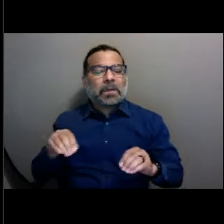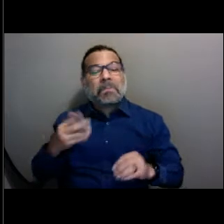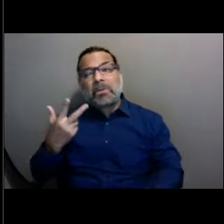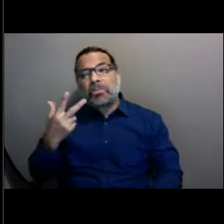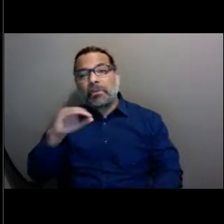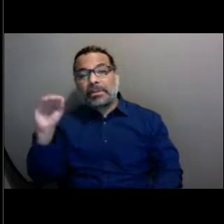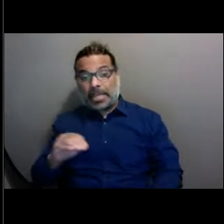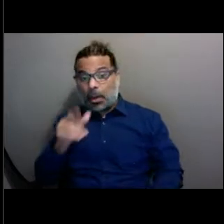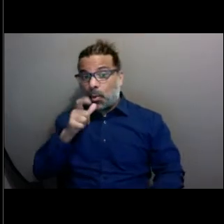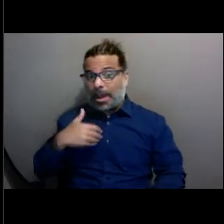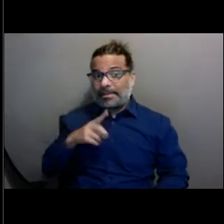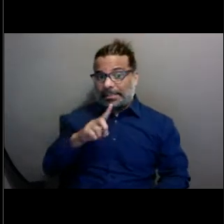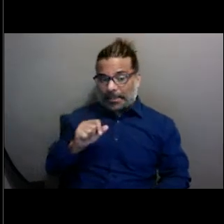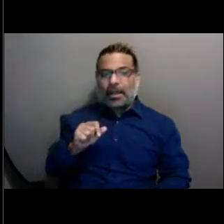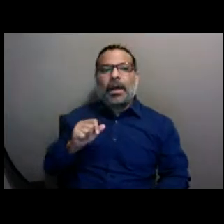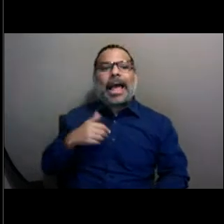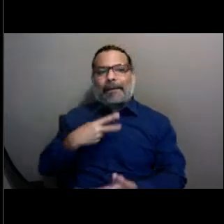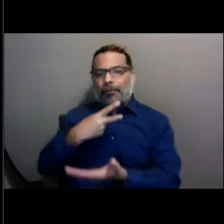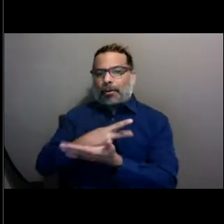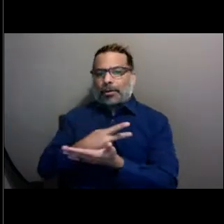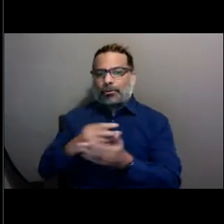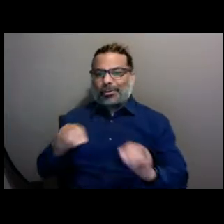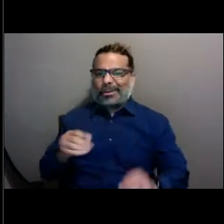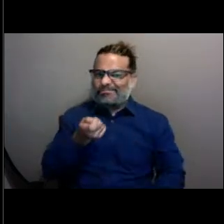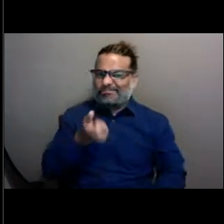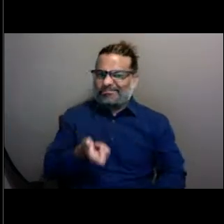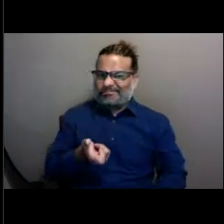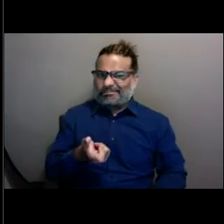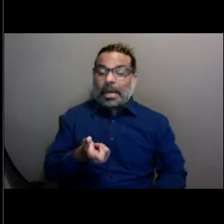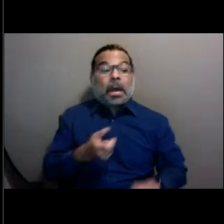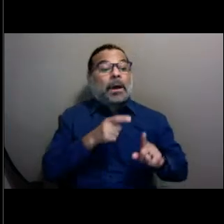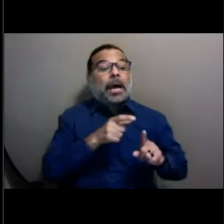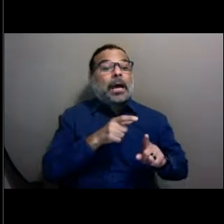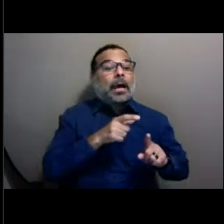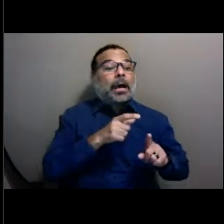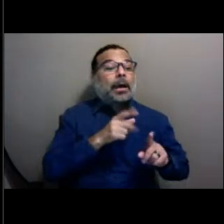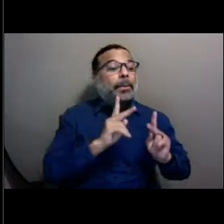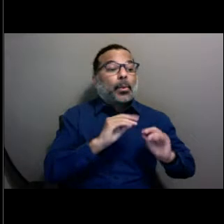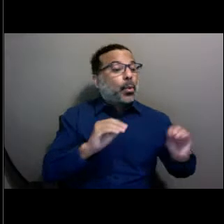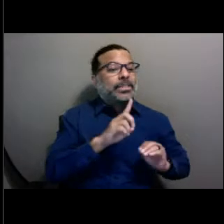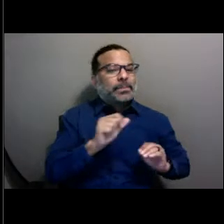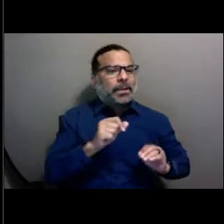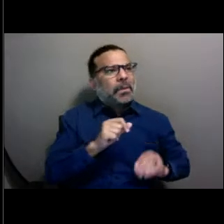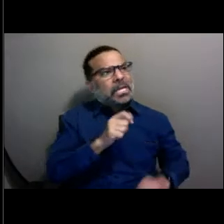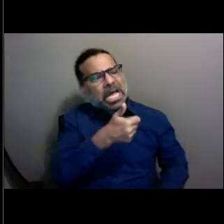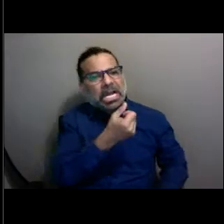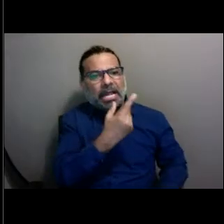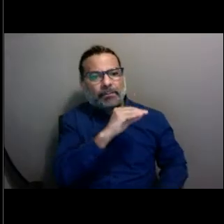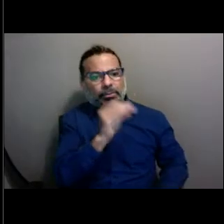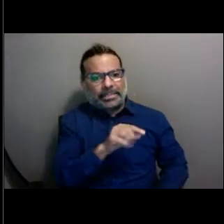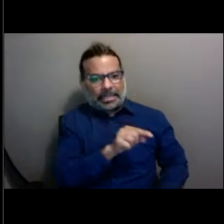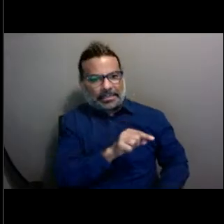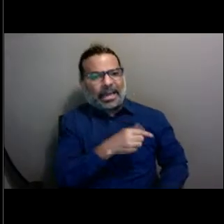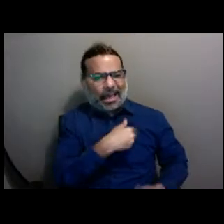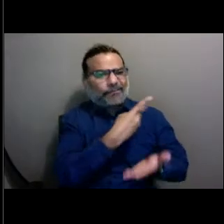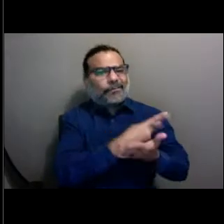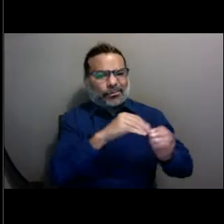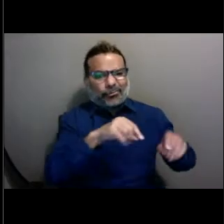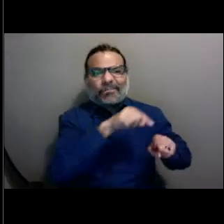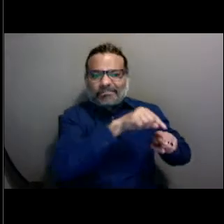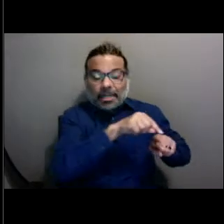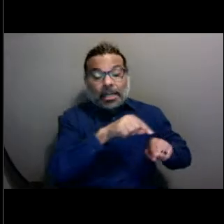with disabilities have graduate degrees, and compared to about 10-11% for those without disabilities. And because of the lower